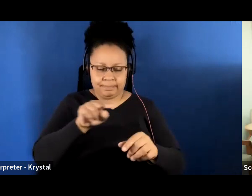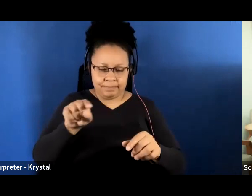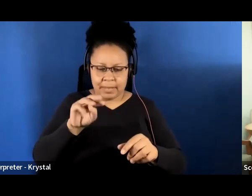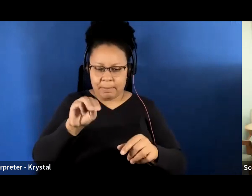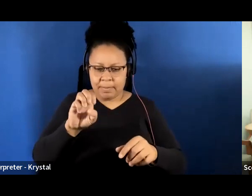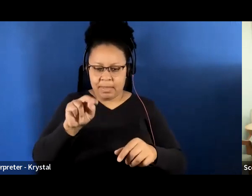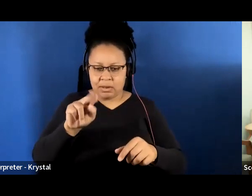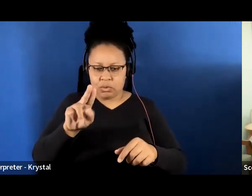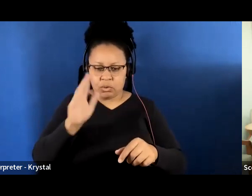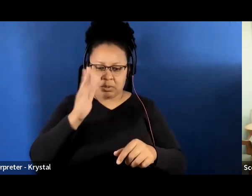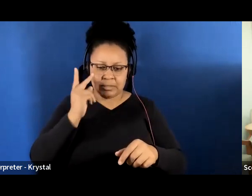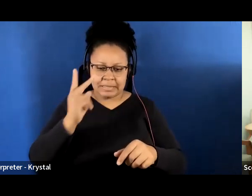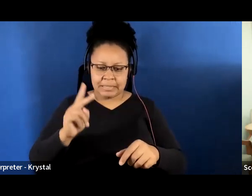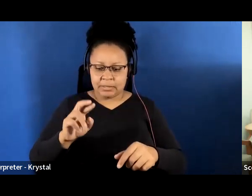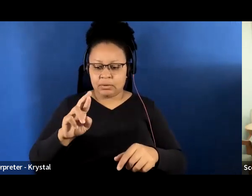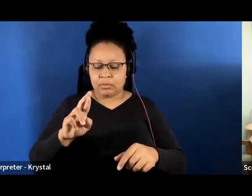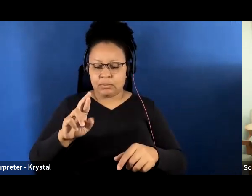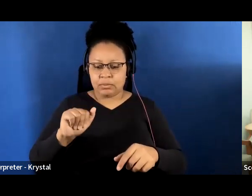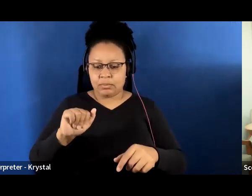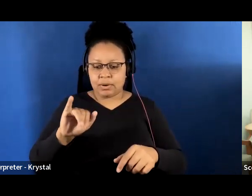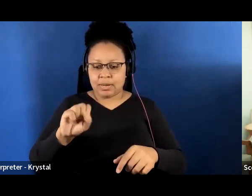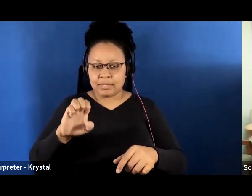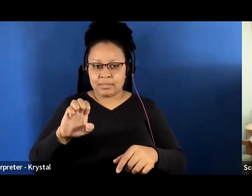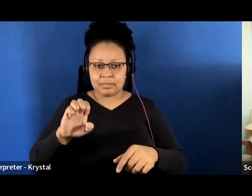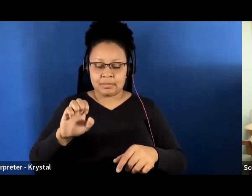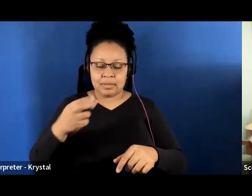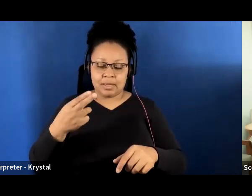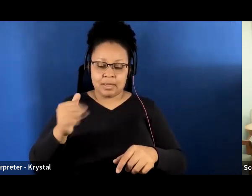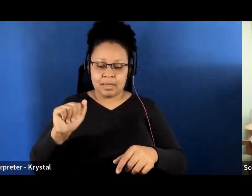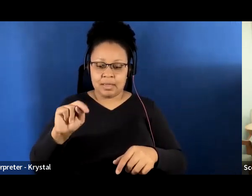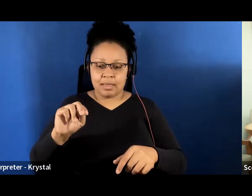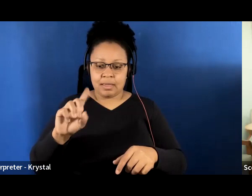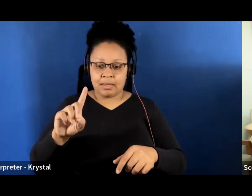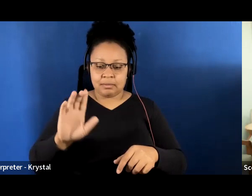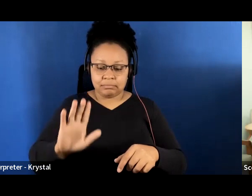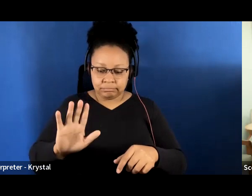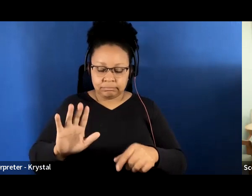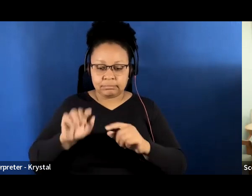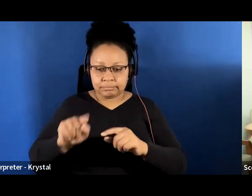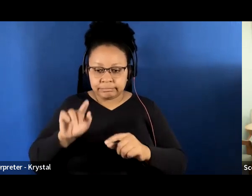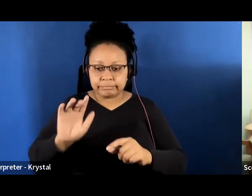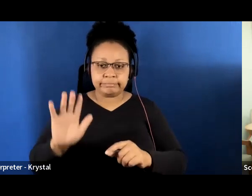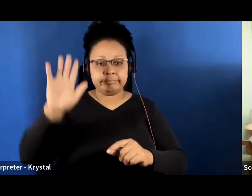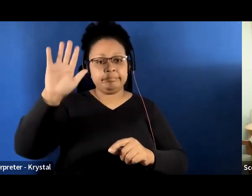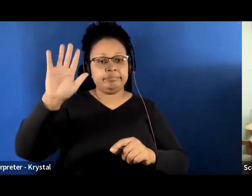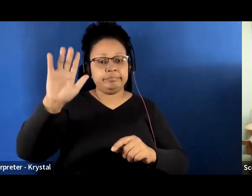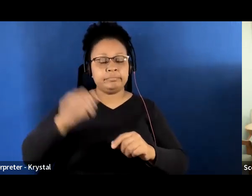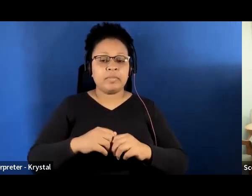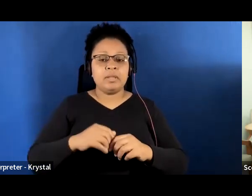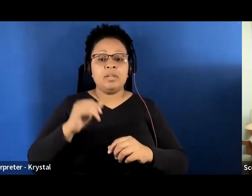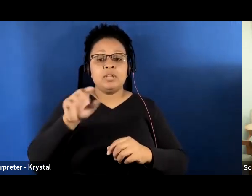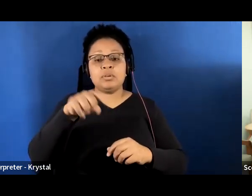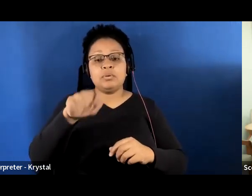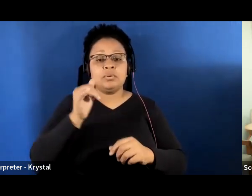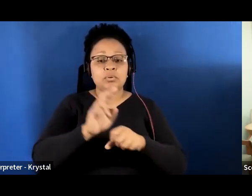bar that allows us to know that you have a question. For those of you on the phone today or using keystrokes,